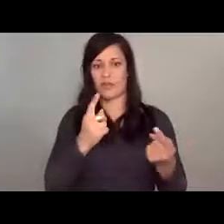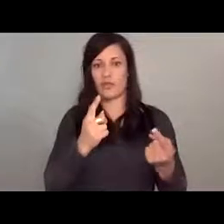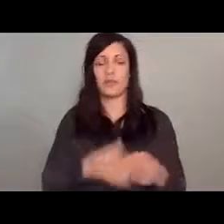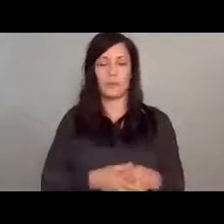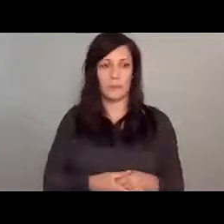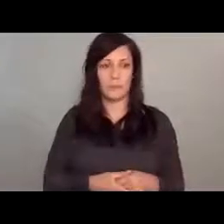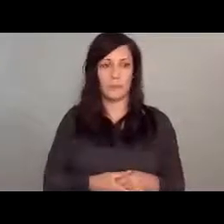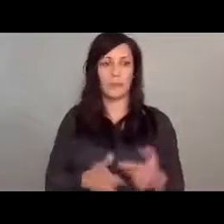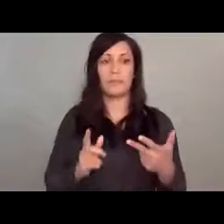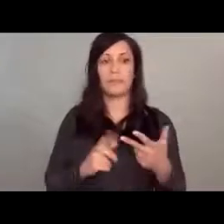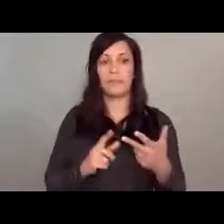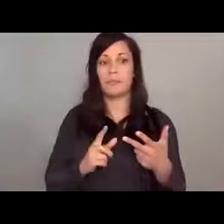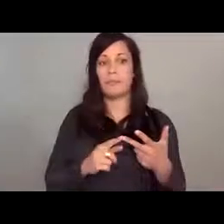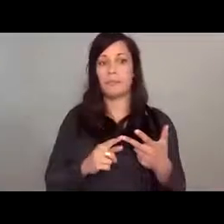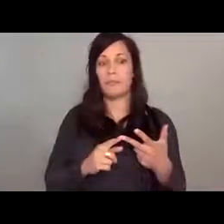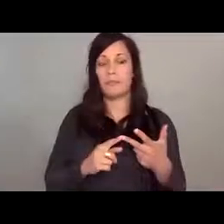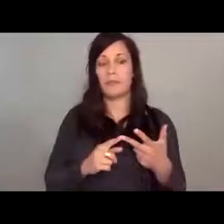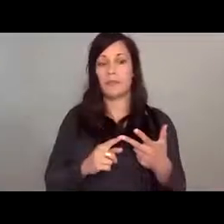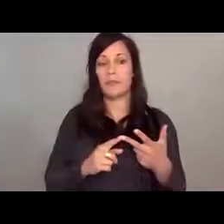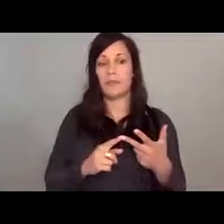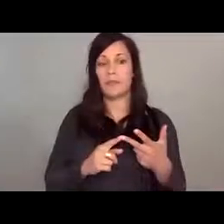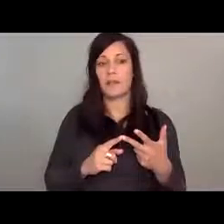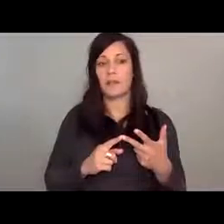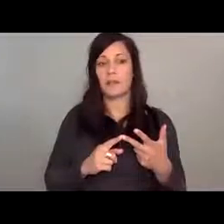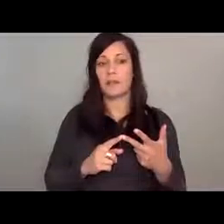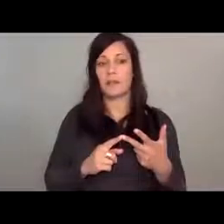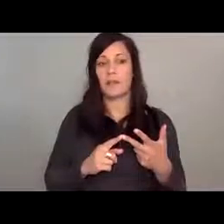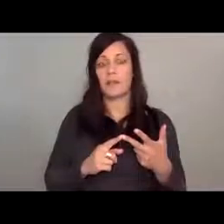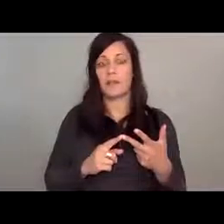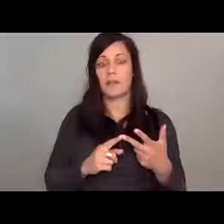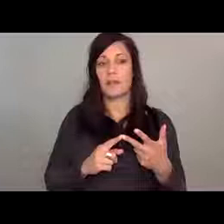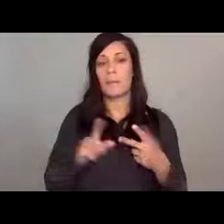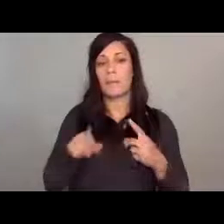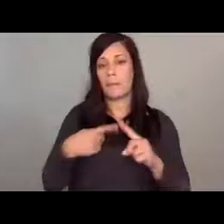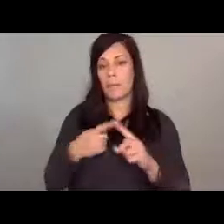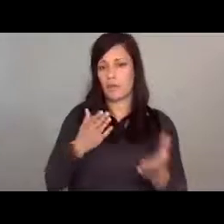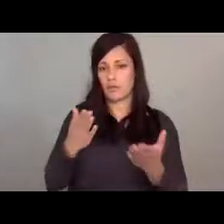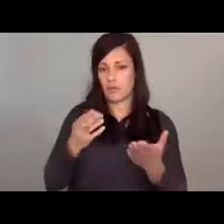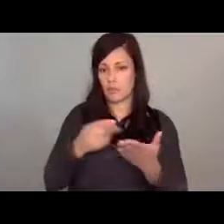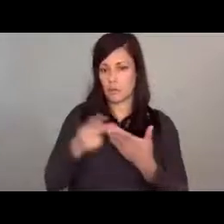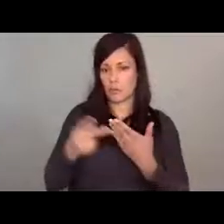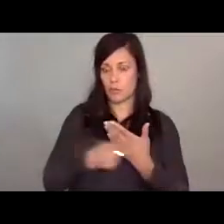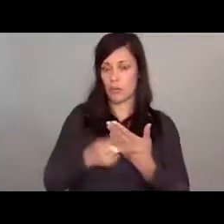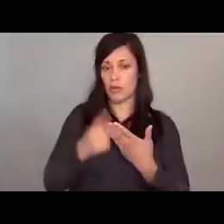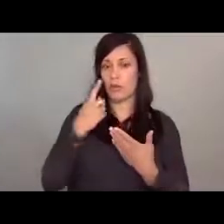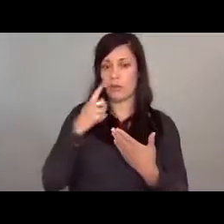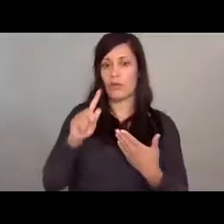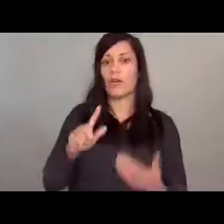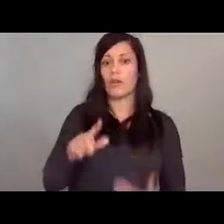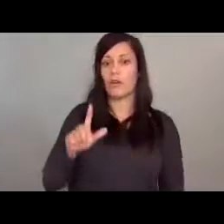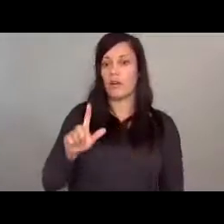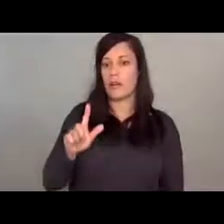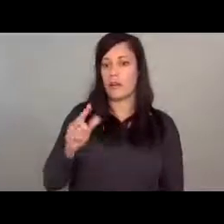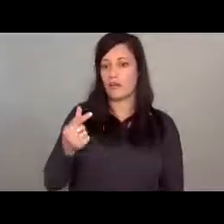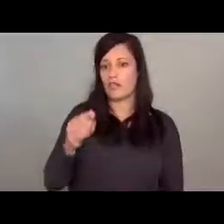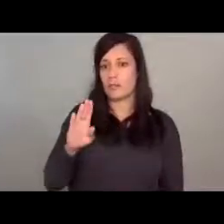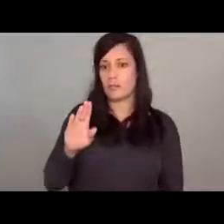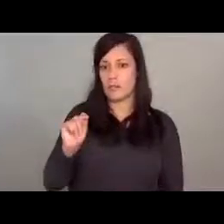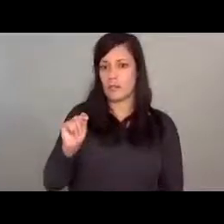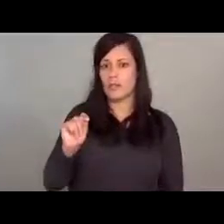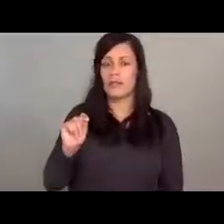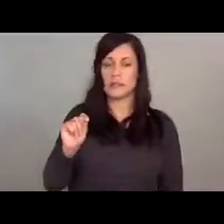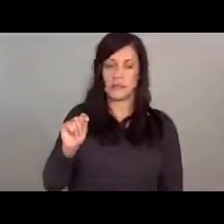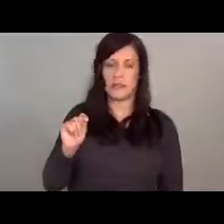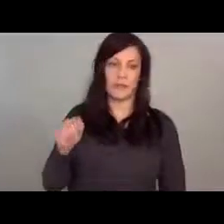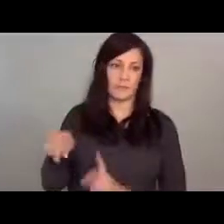And then finally, the last question is about services and programming to people who identify as LGBTQ+. In